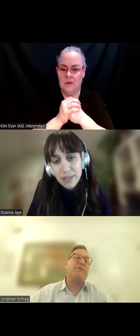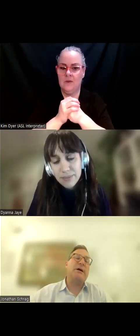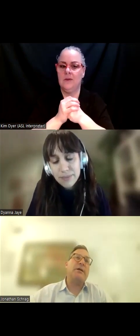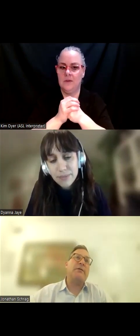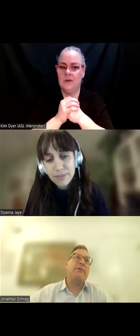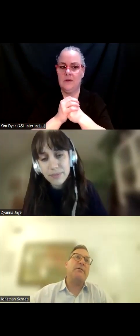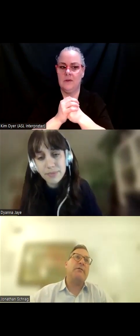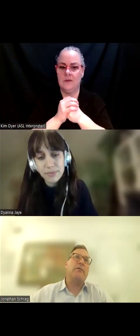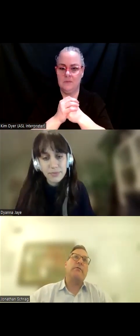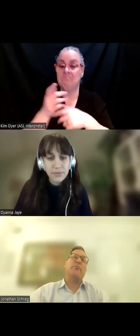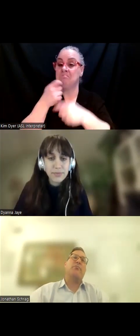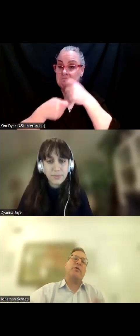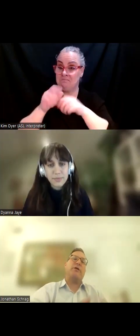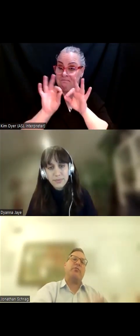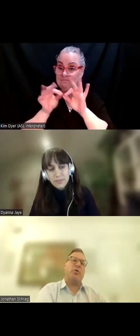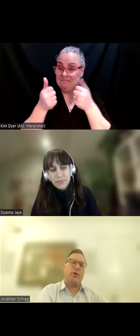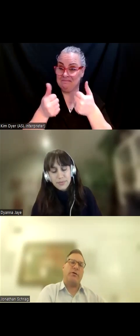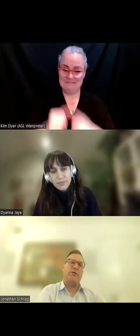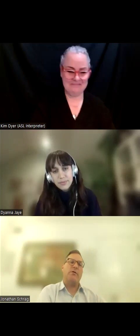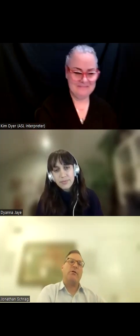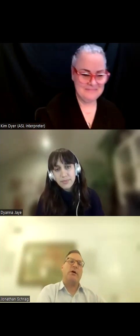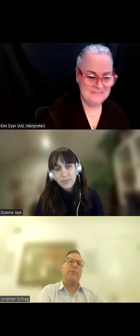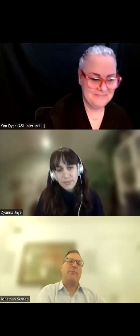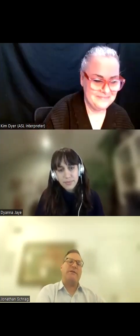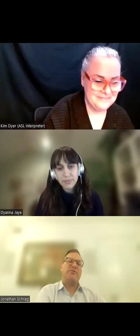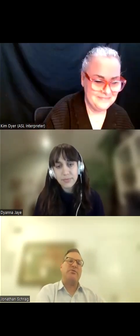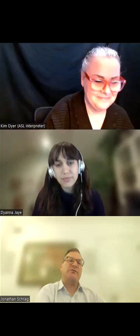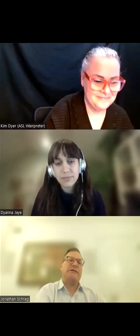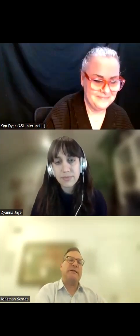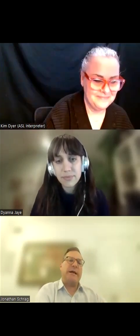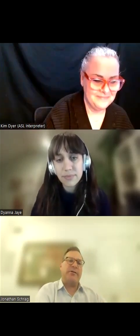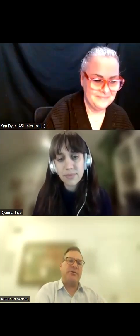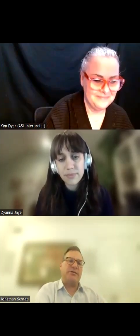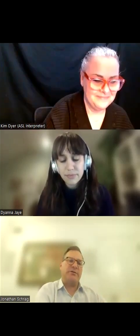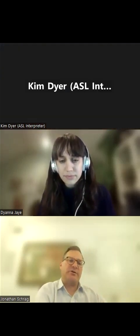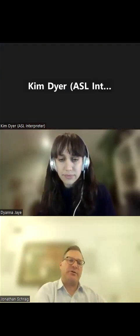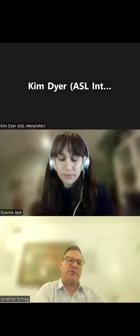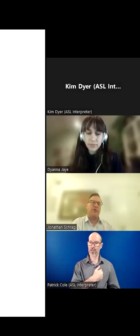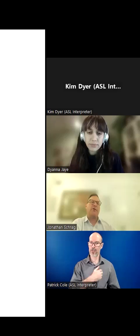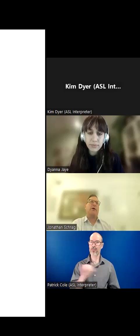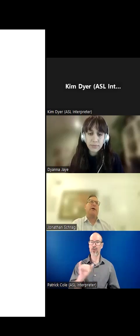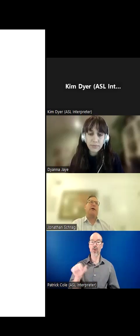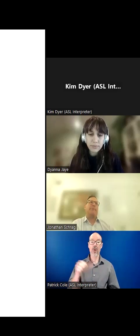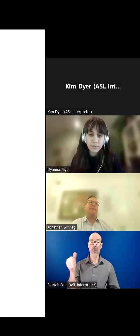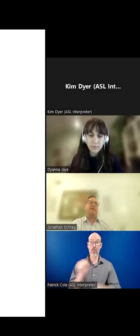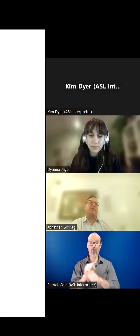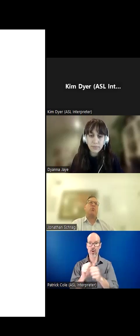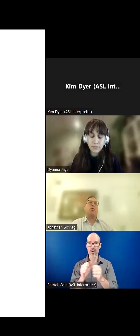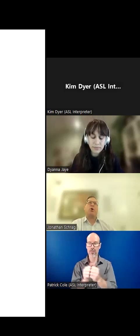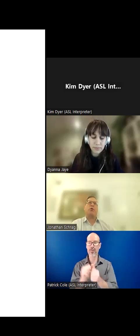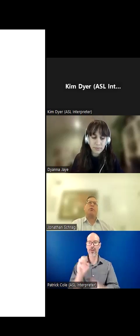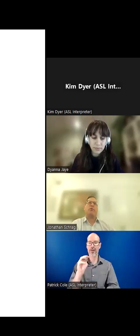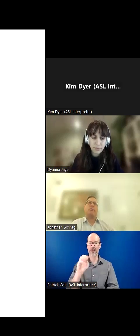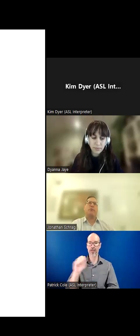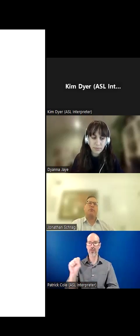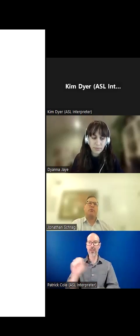And we've done some previous work. The Massachusetts Clean Energy Center did some